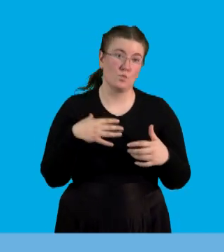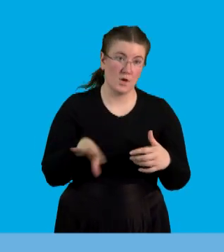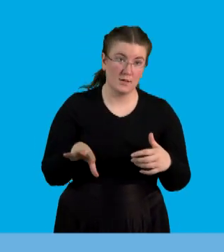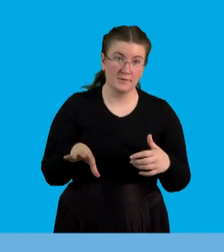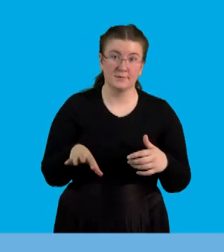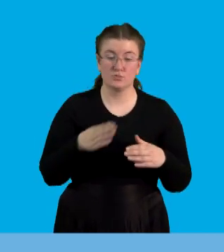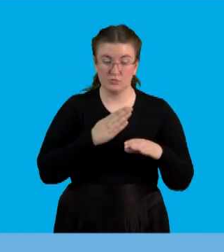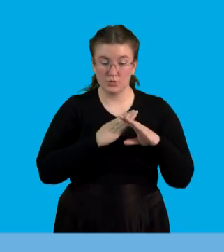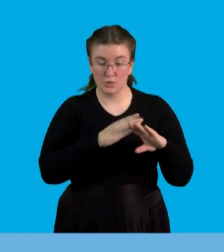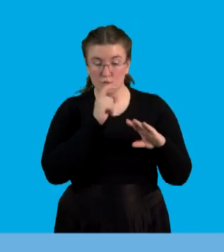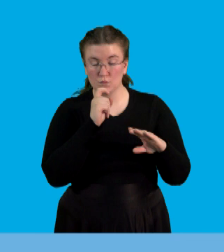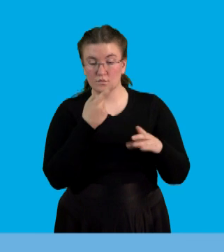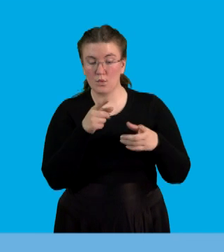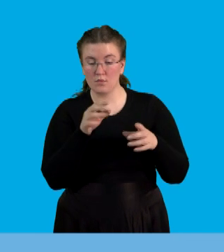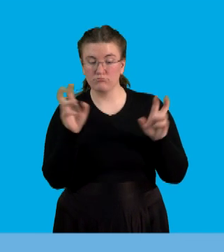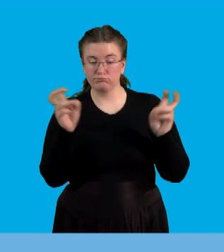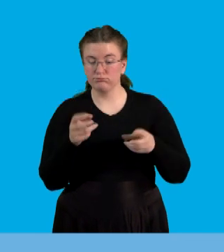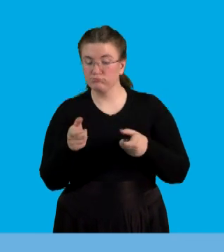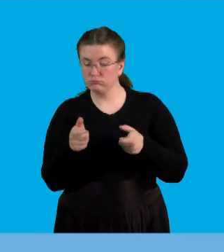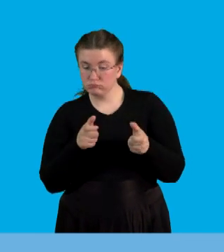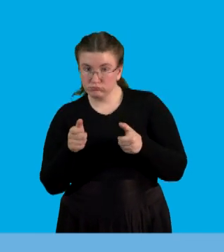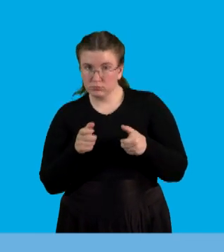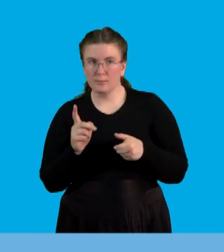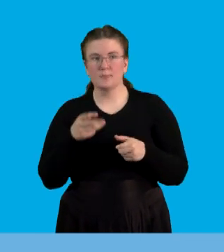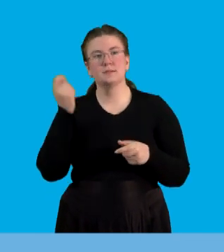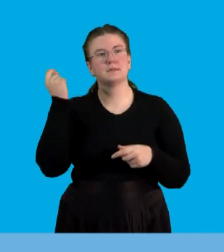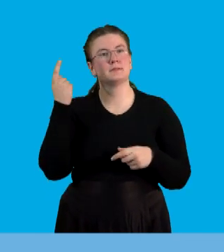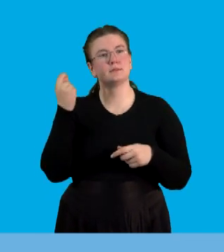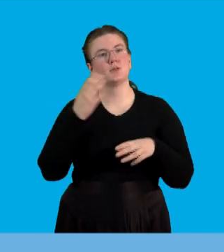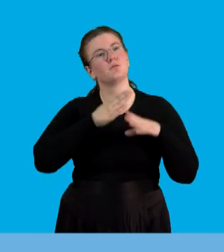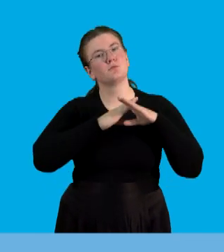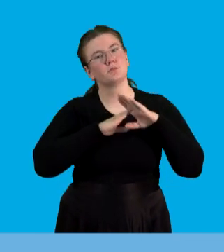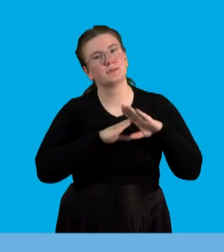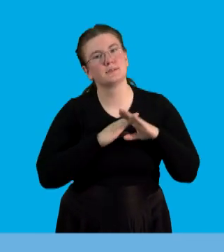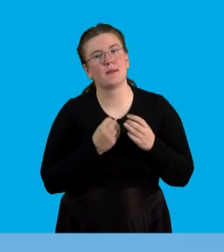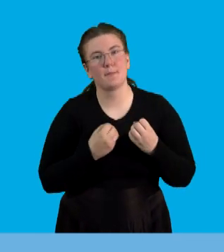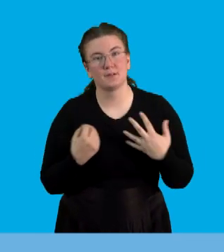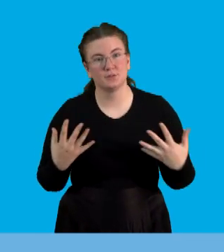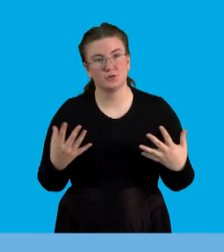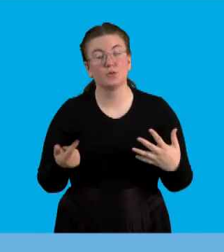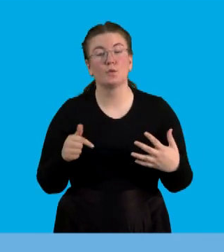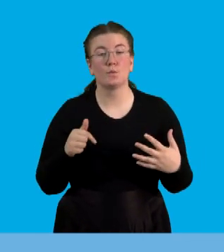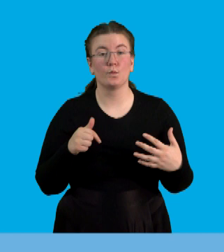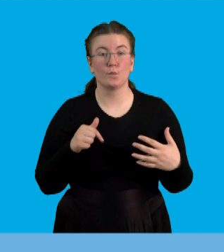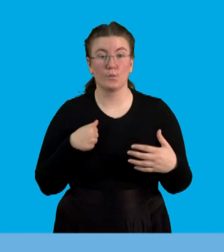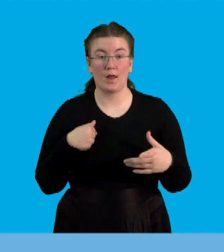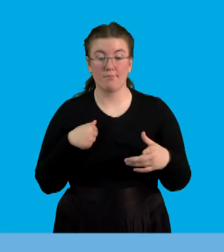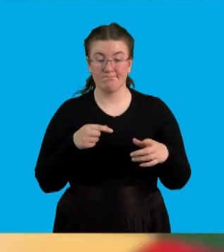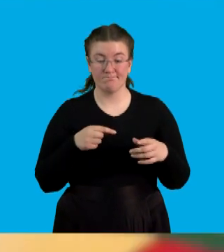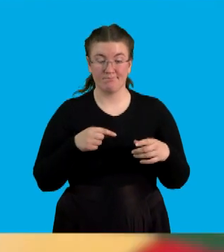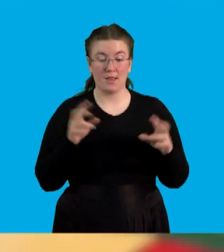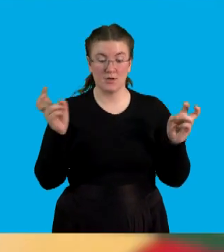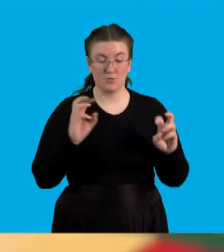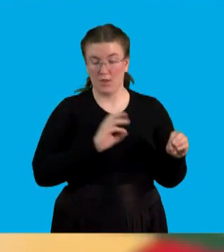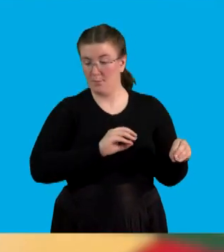the current flow, then we need to know the amount of resistance. So in order for us to be able to use or to control the flow of current